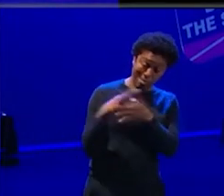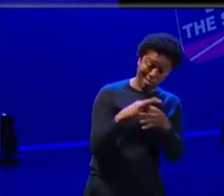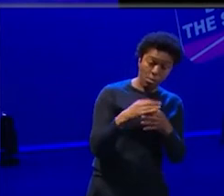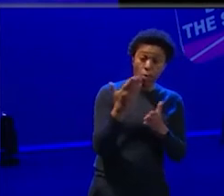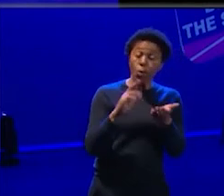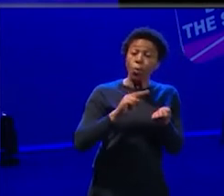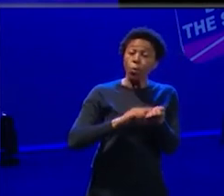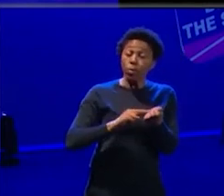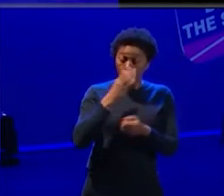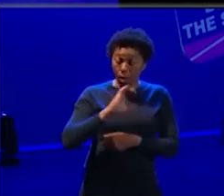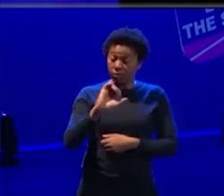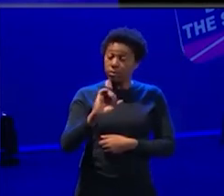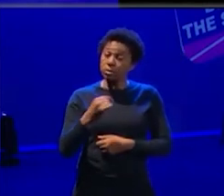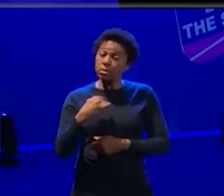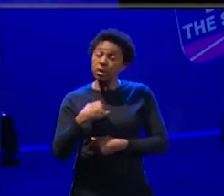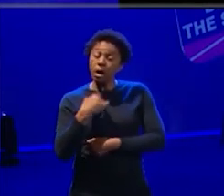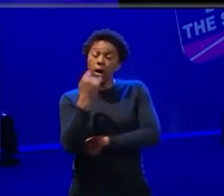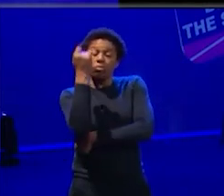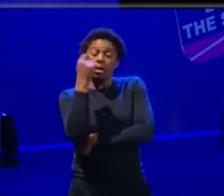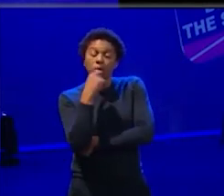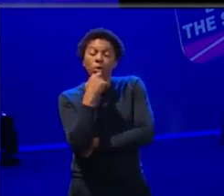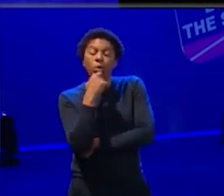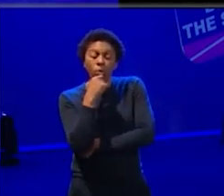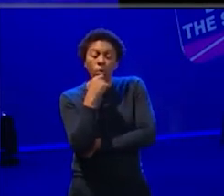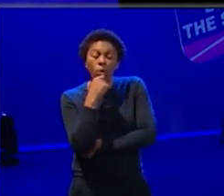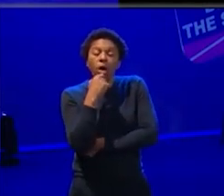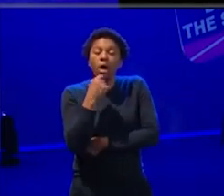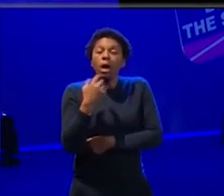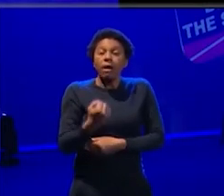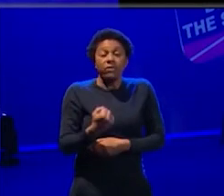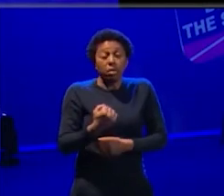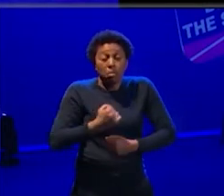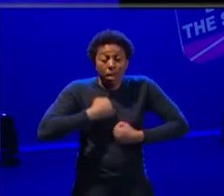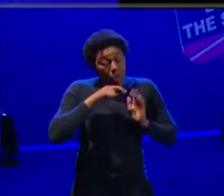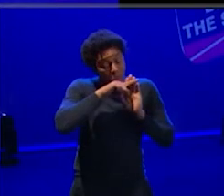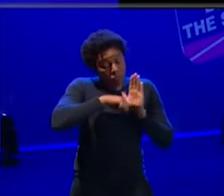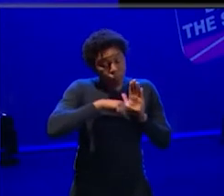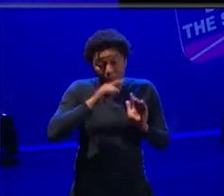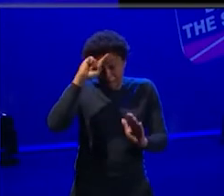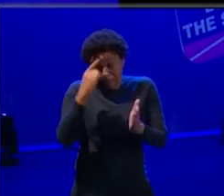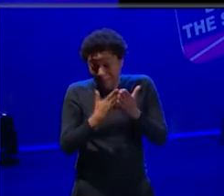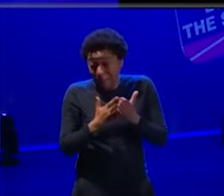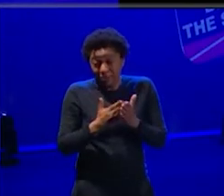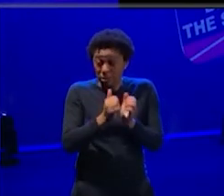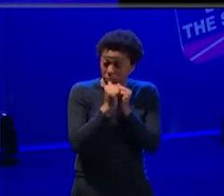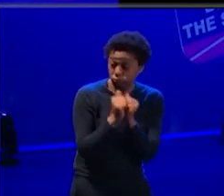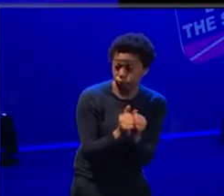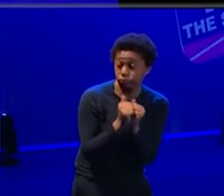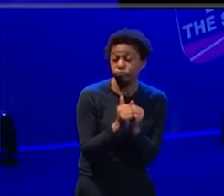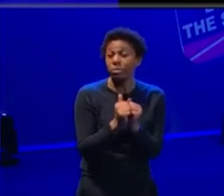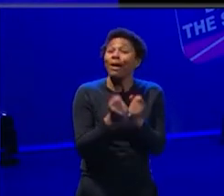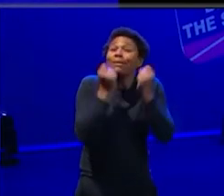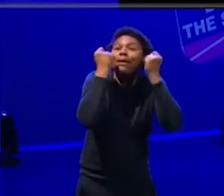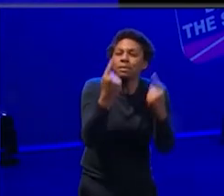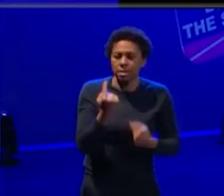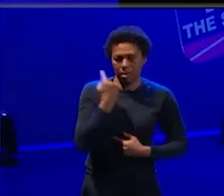I quickly found that having, um, a personal set of boundaries and beliefs and really like understanding those myself